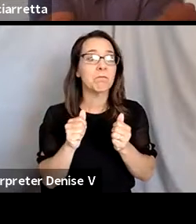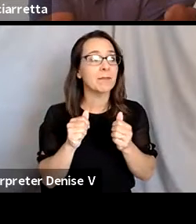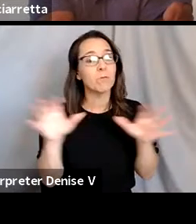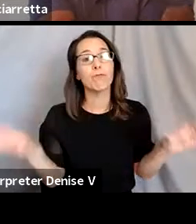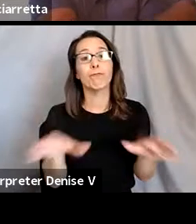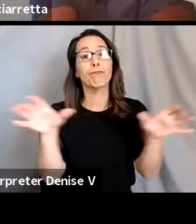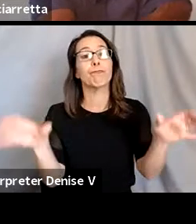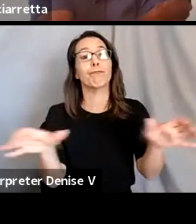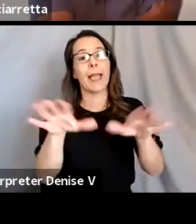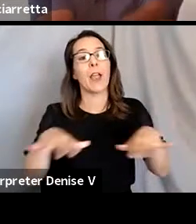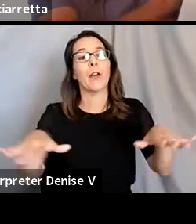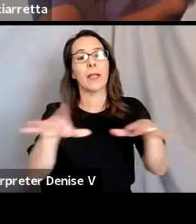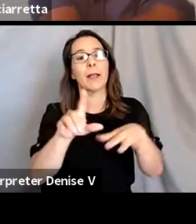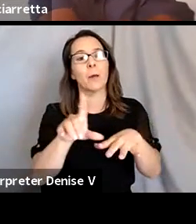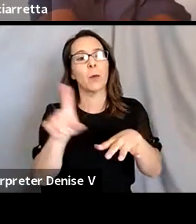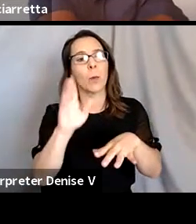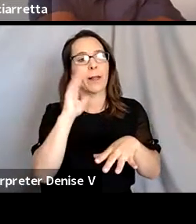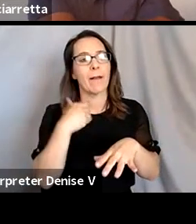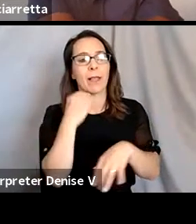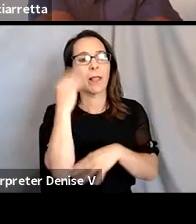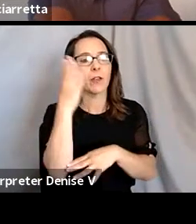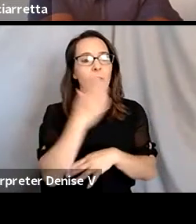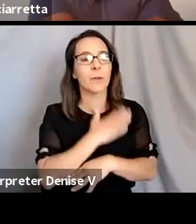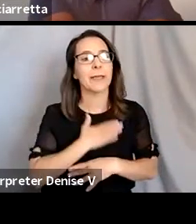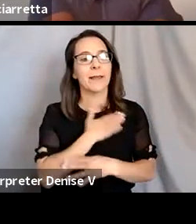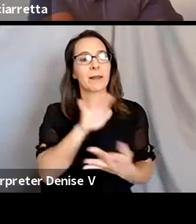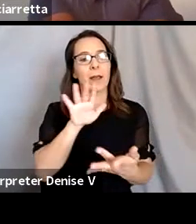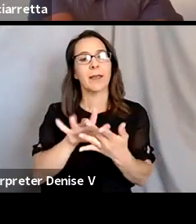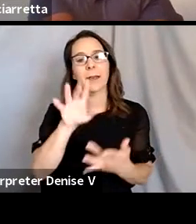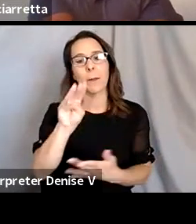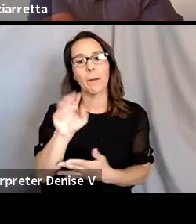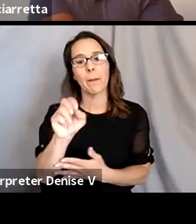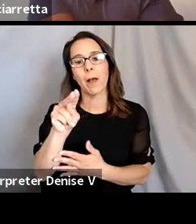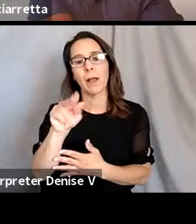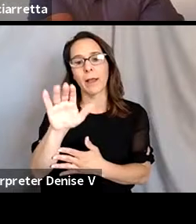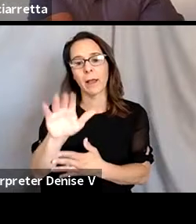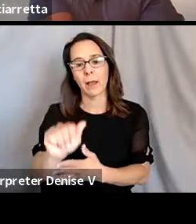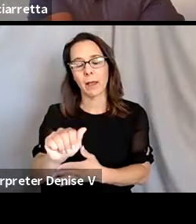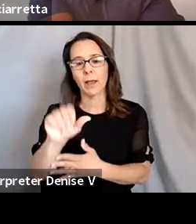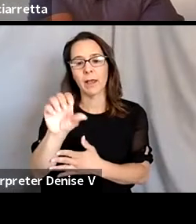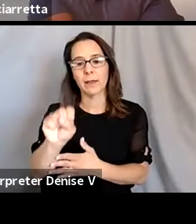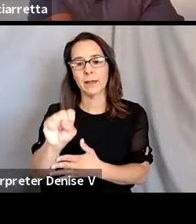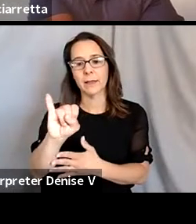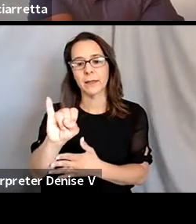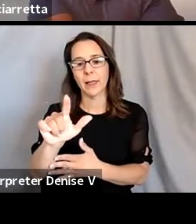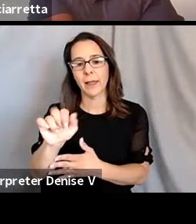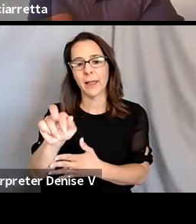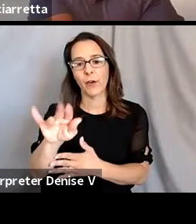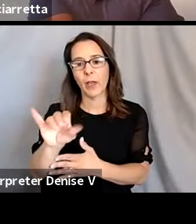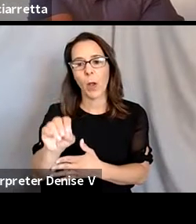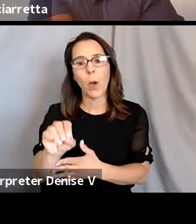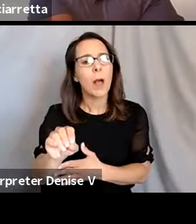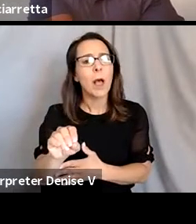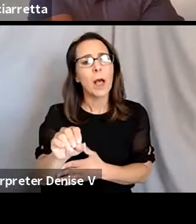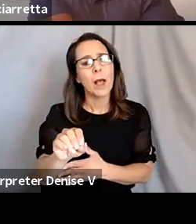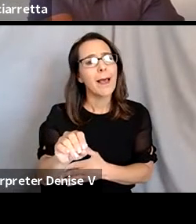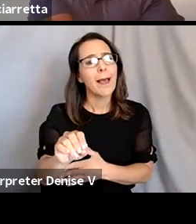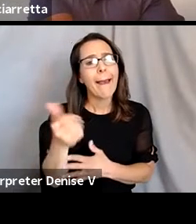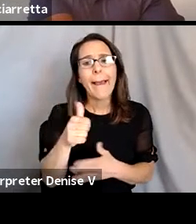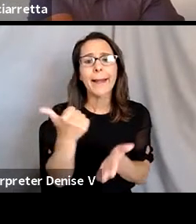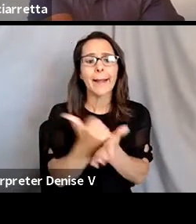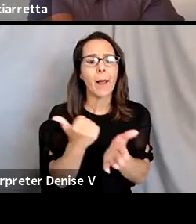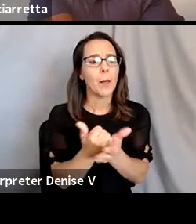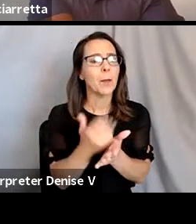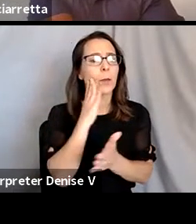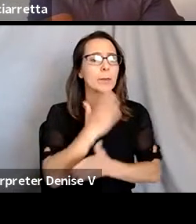please reach out to Monica Solorio. Any help would be much, much appreciated, just to make this a very special day for